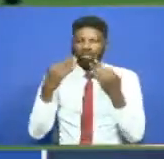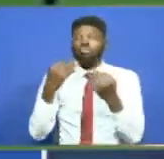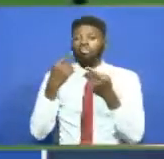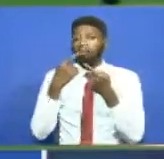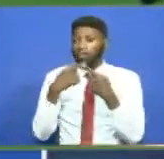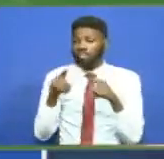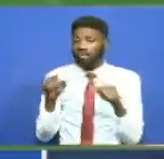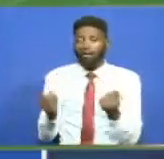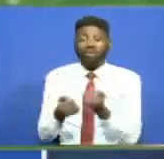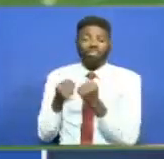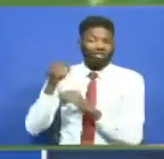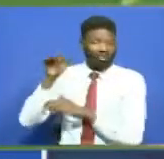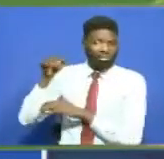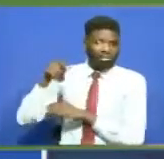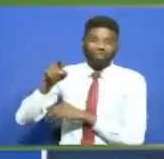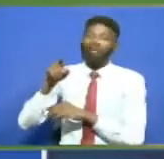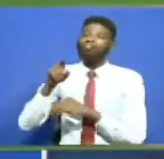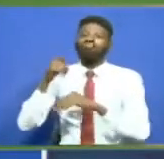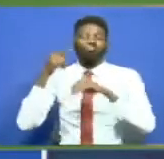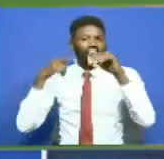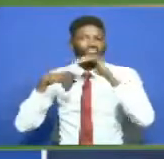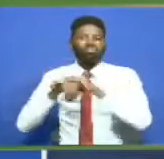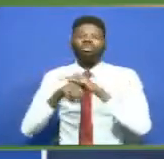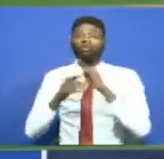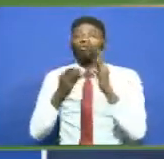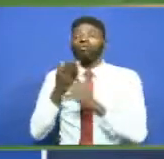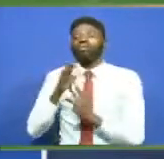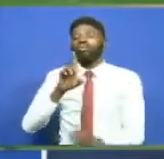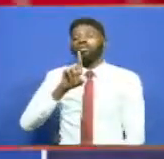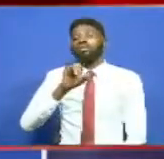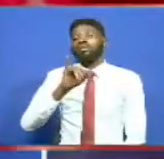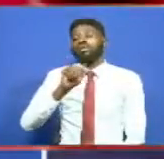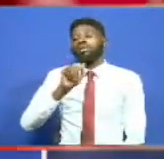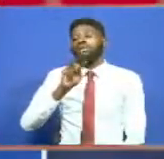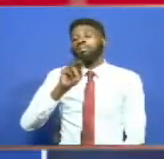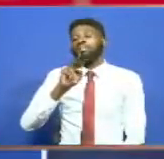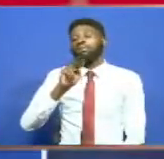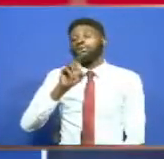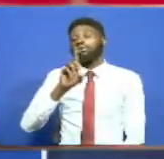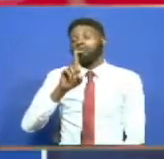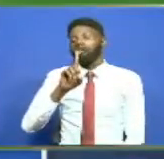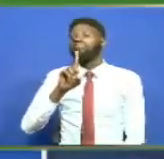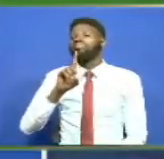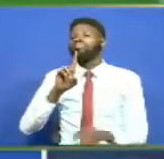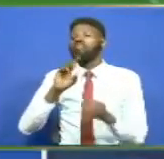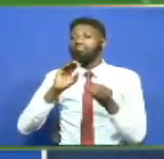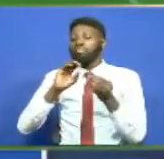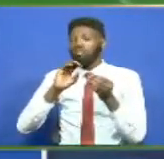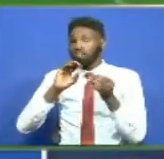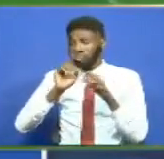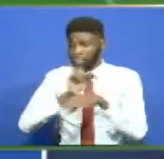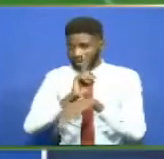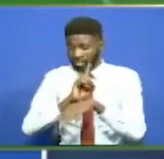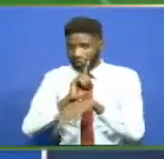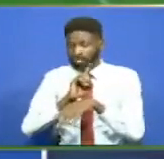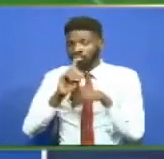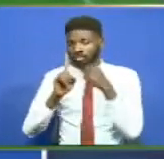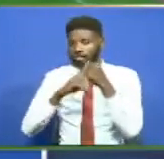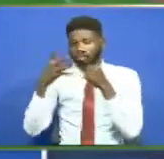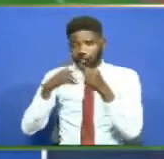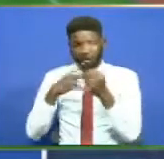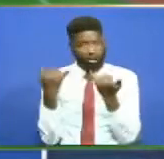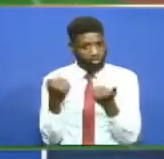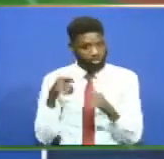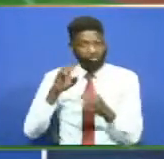who managed to find the back of the net through Diamond Chikwekwe in the 69th minute of the game. The win sees them sit